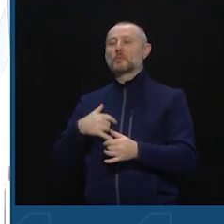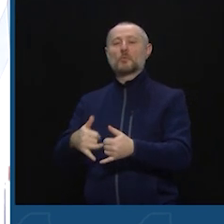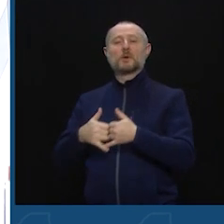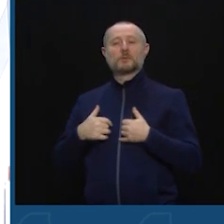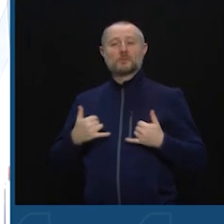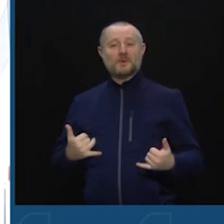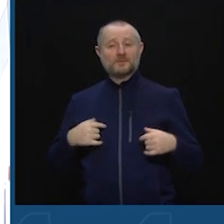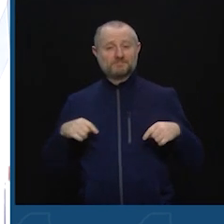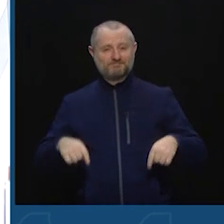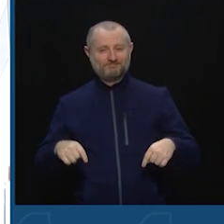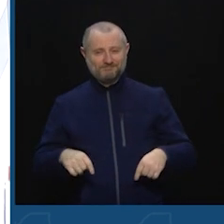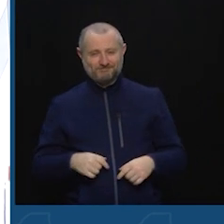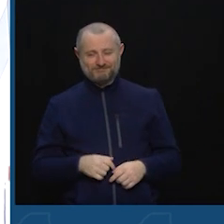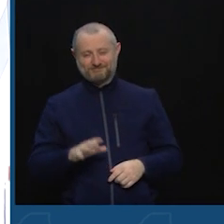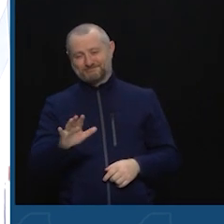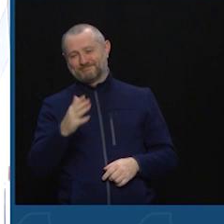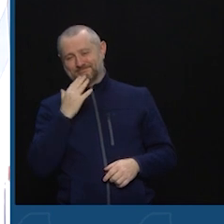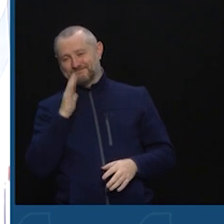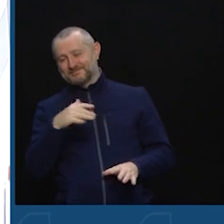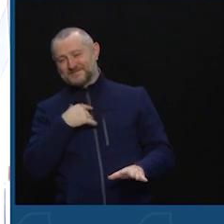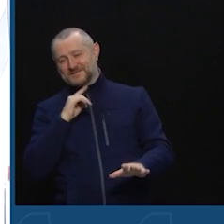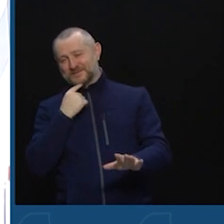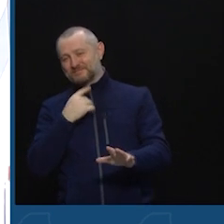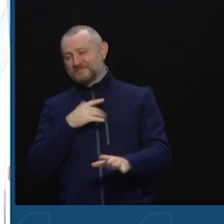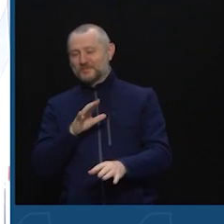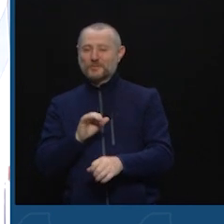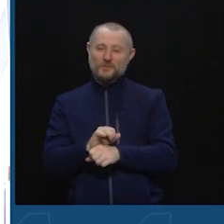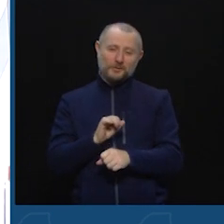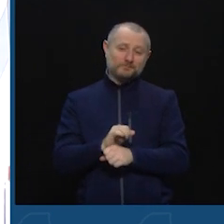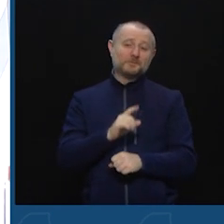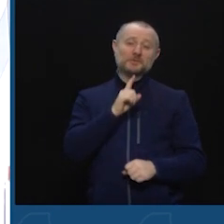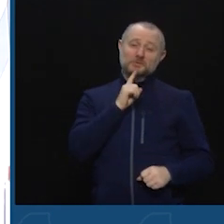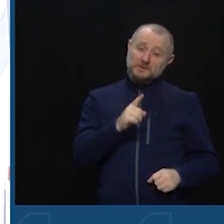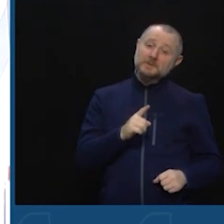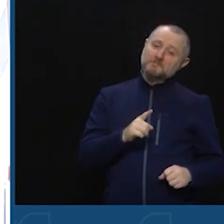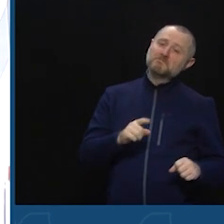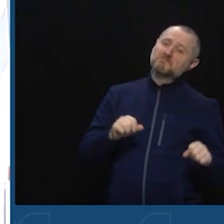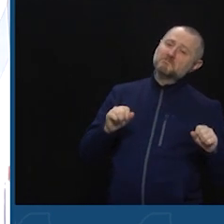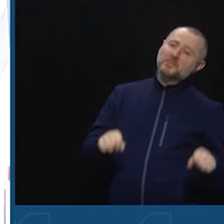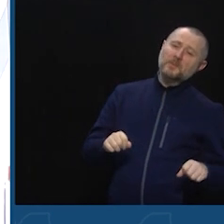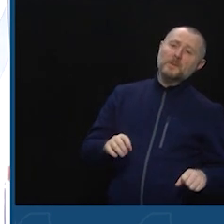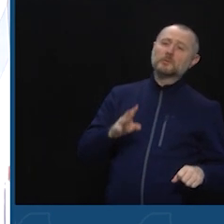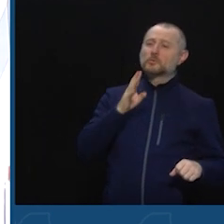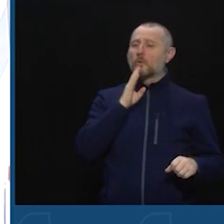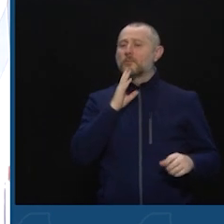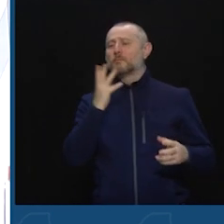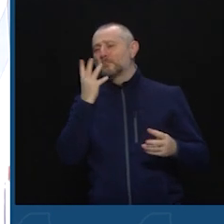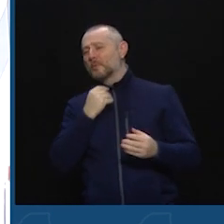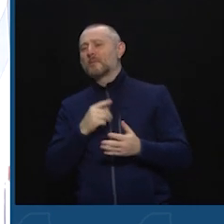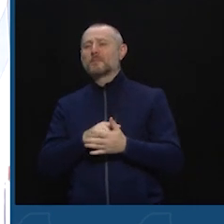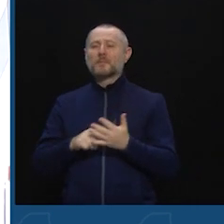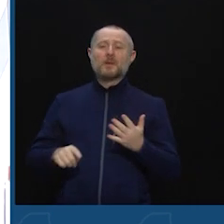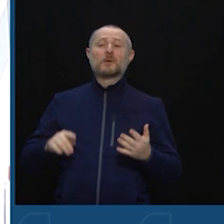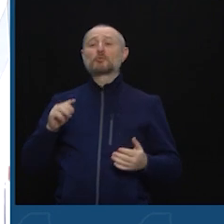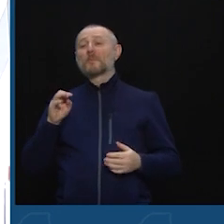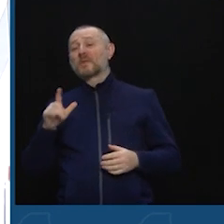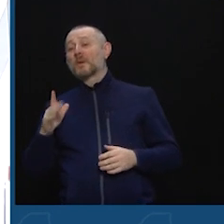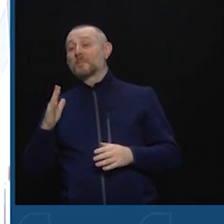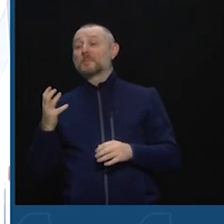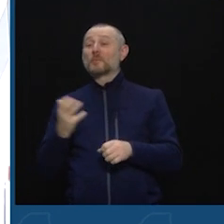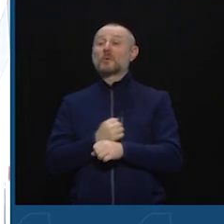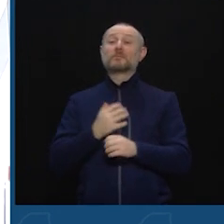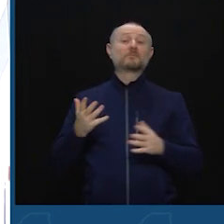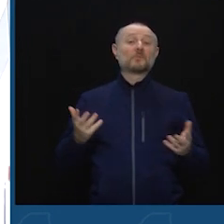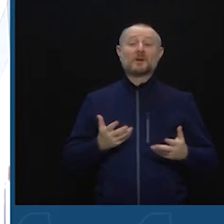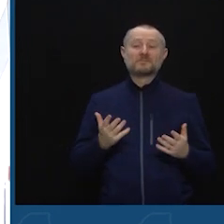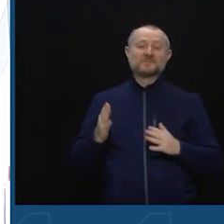In all seriousness, we can talk all day about how beautiful Terminal B is, but the biggest victory here has been